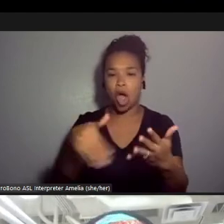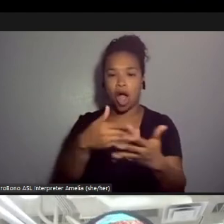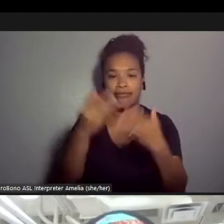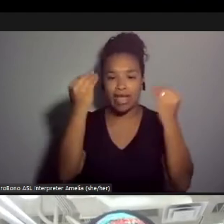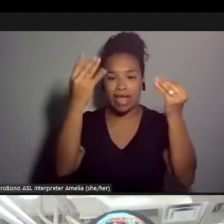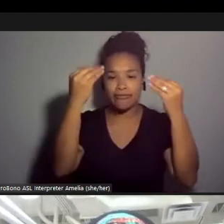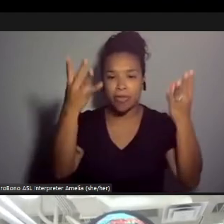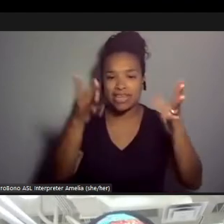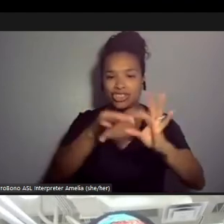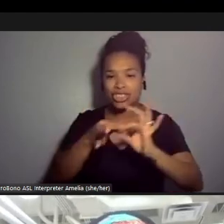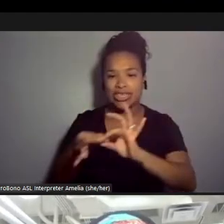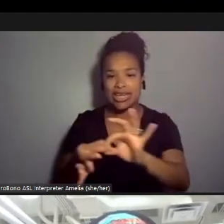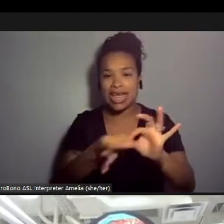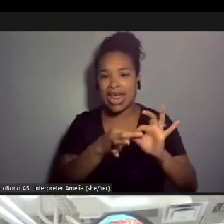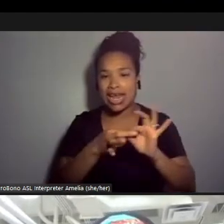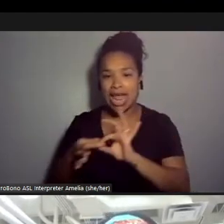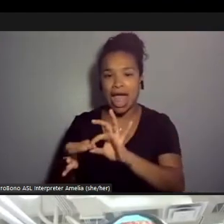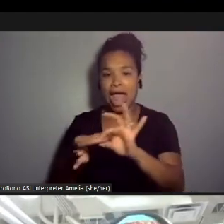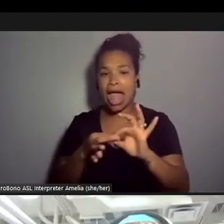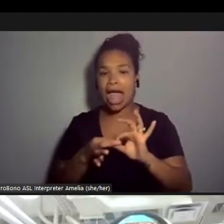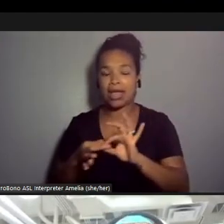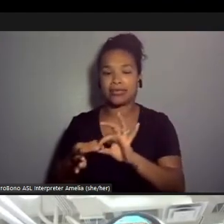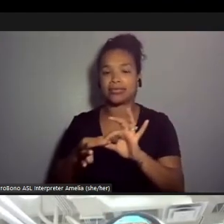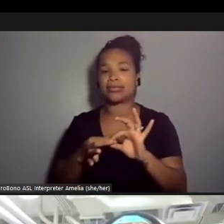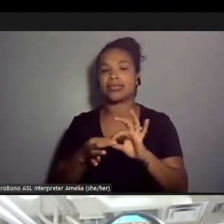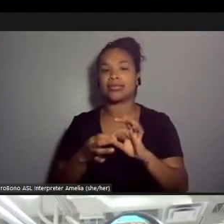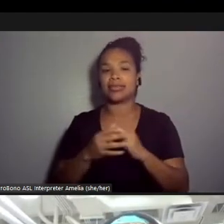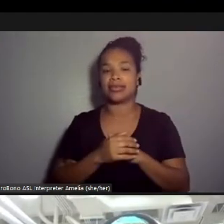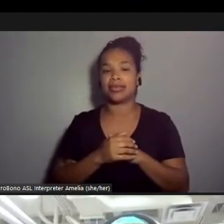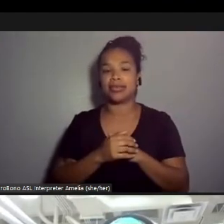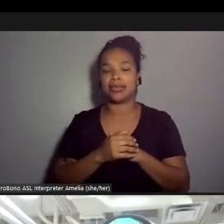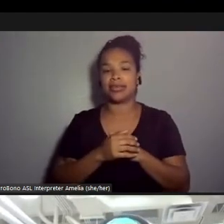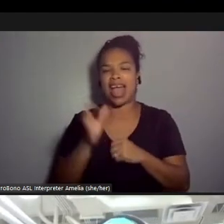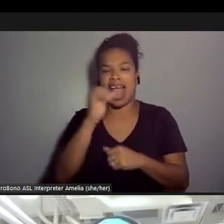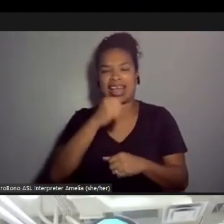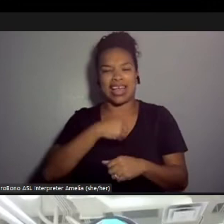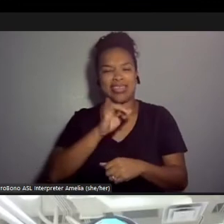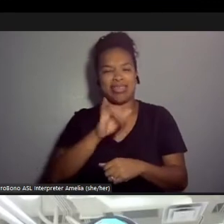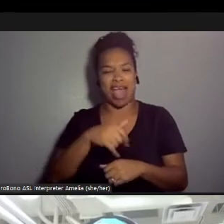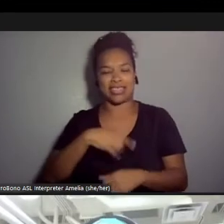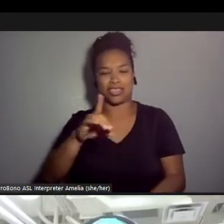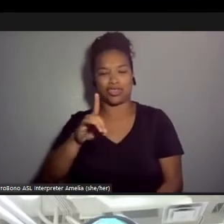dramaturg piece of me. And so I was really